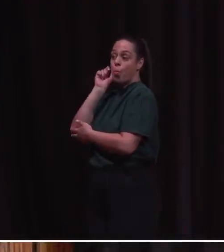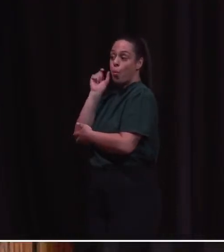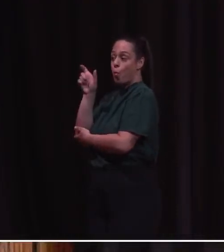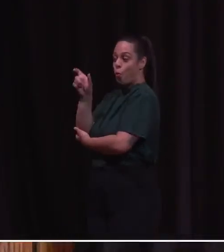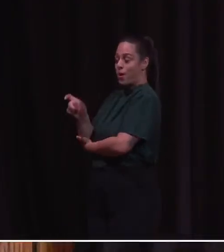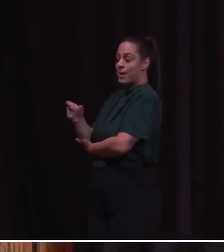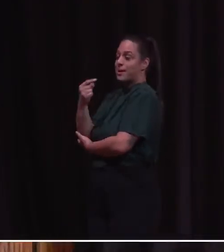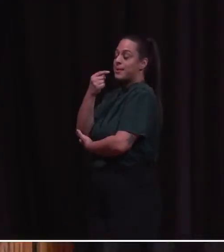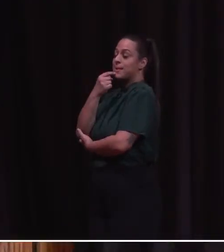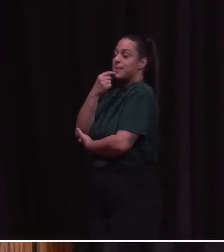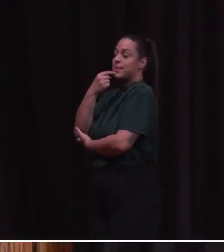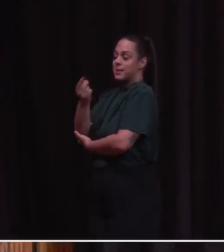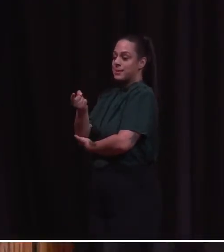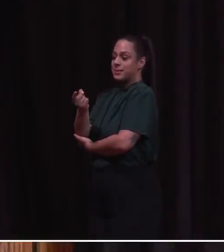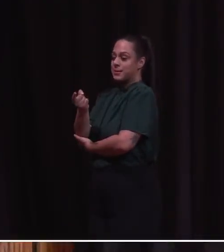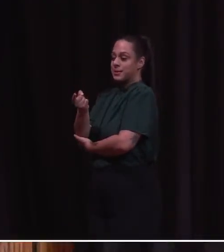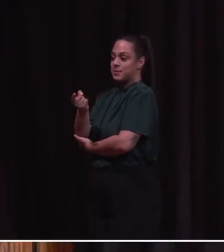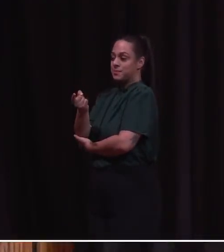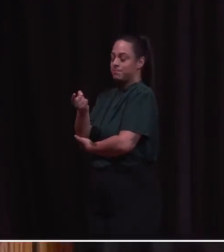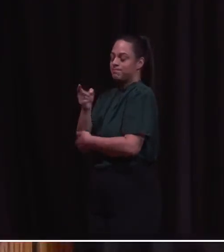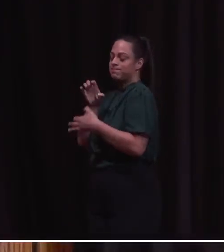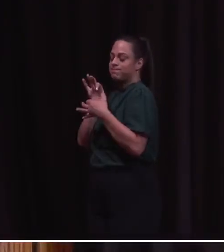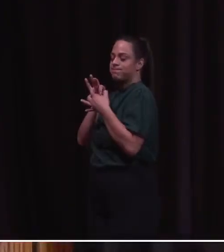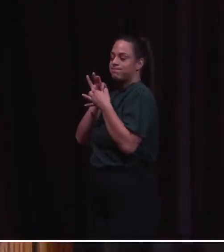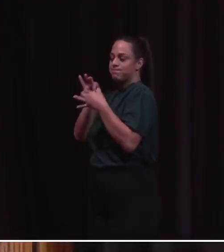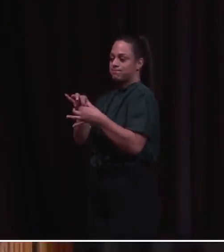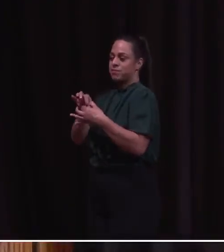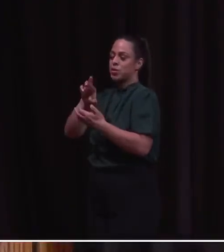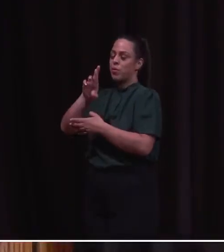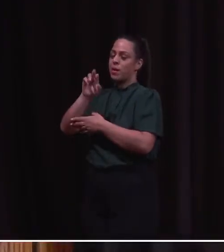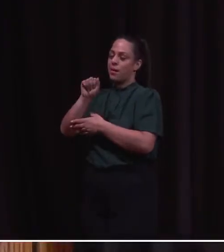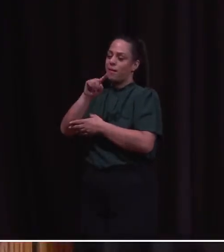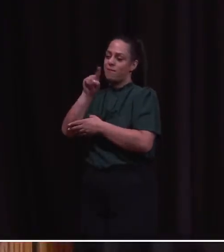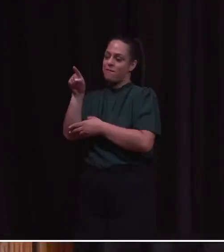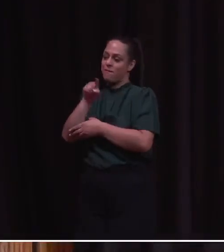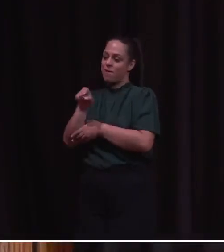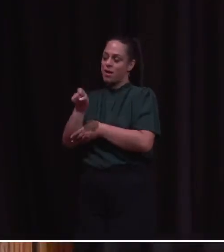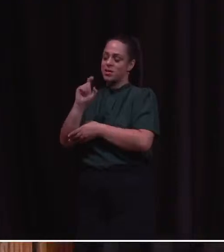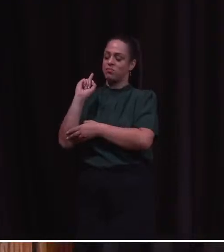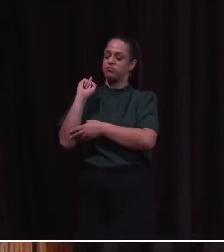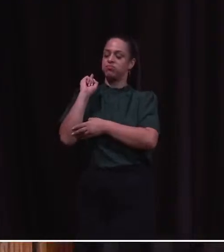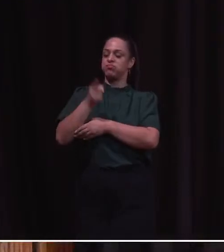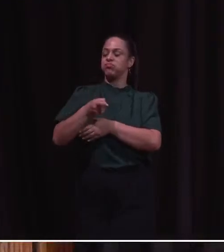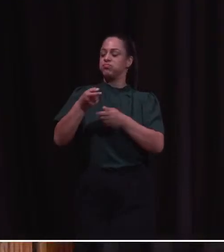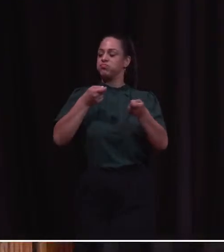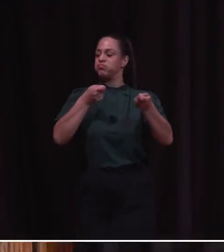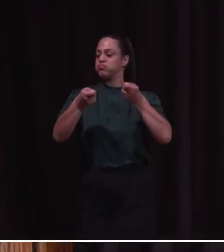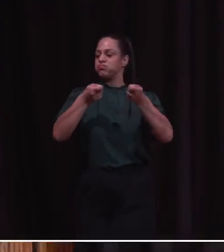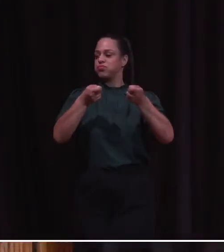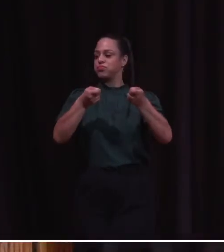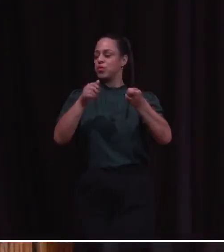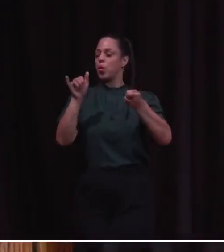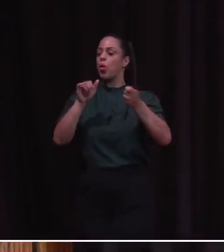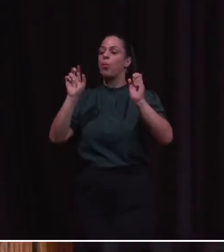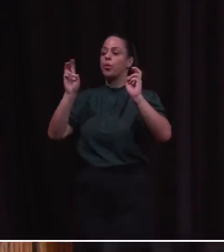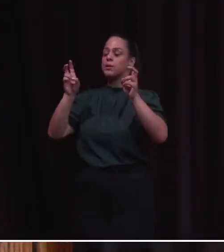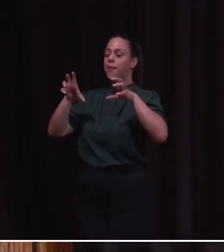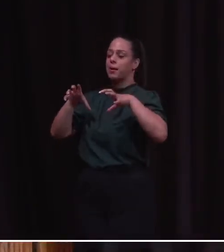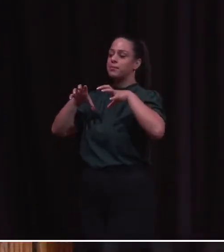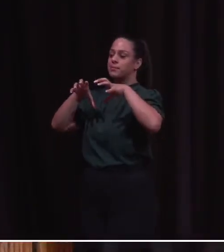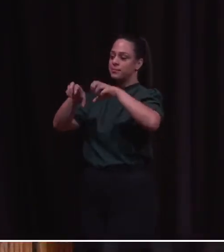of race as a colonial category, but he didn't seem to understand much about